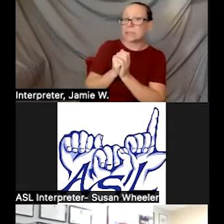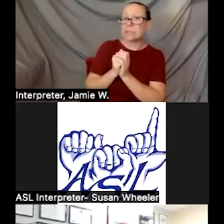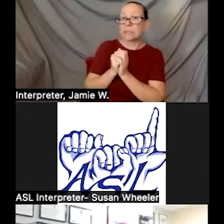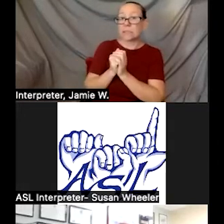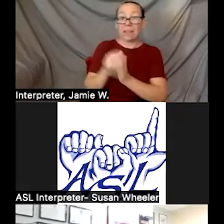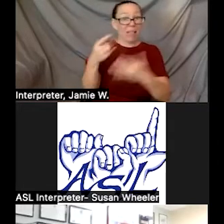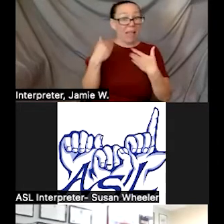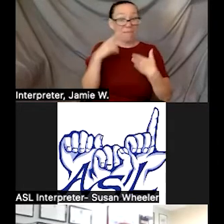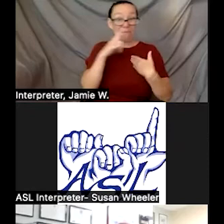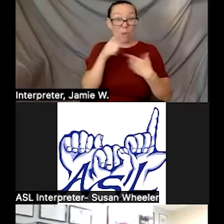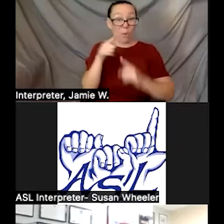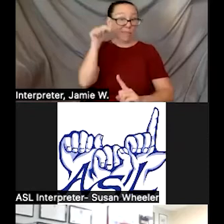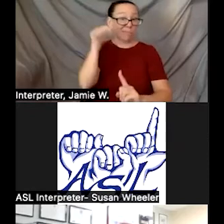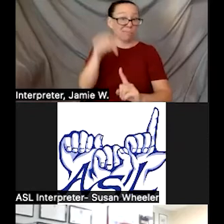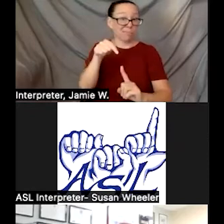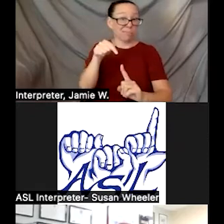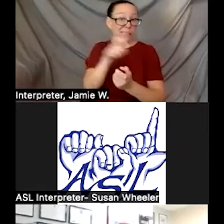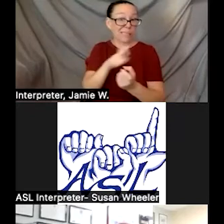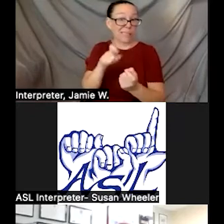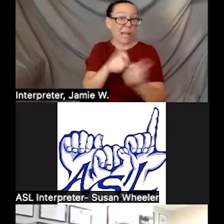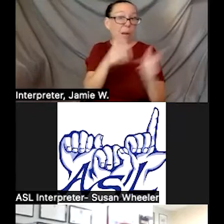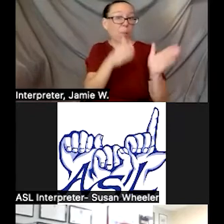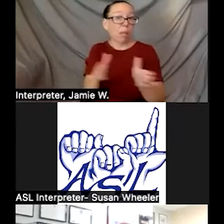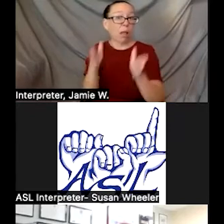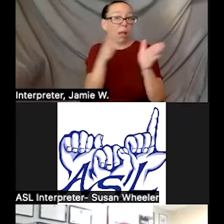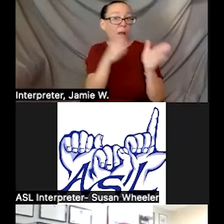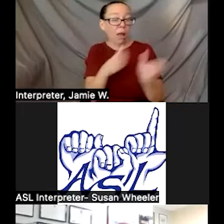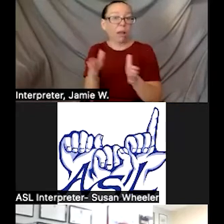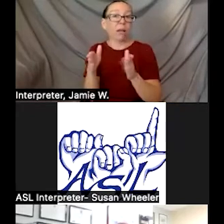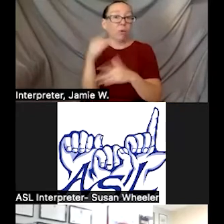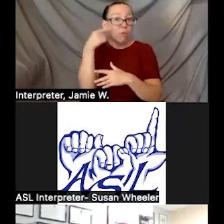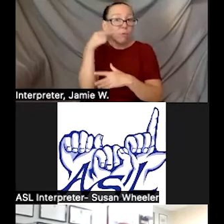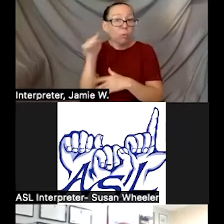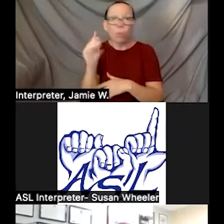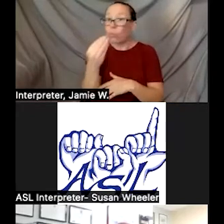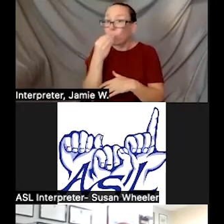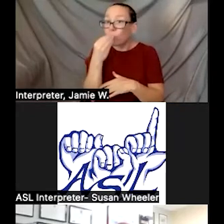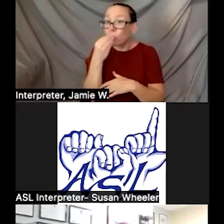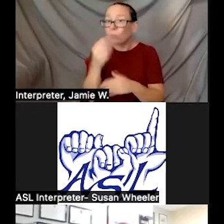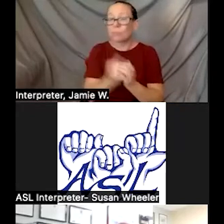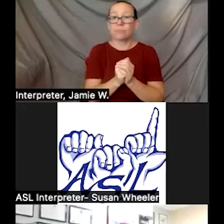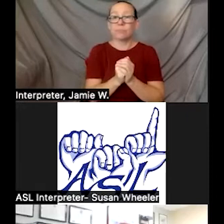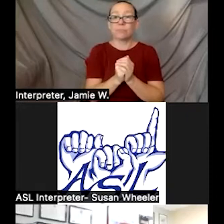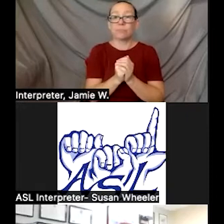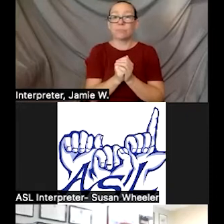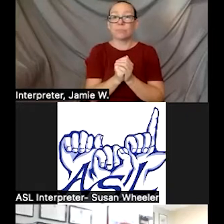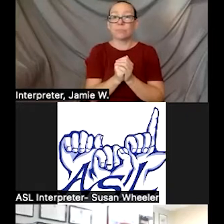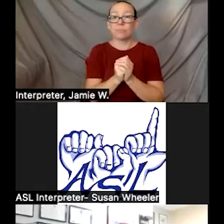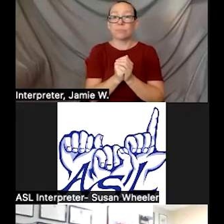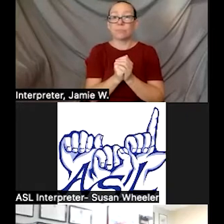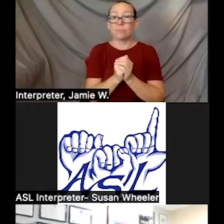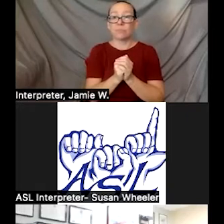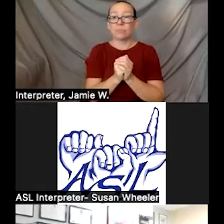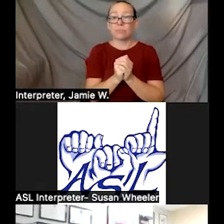specific individual planning to be able to maintain what they need. After the large-scale disaster,